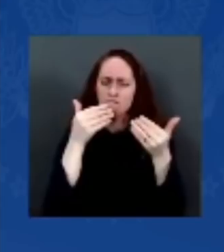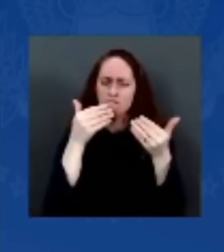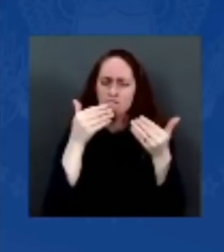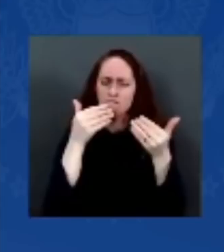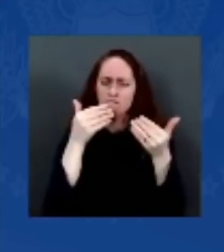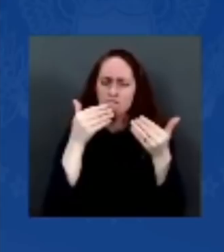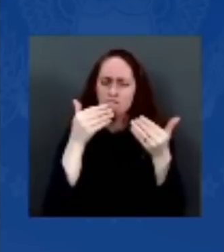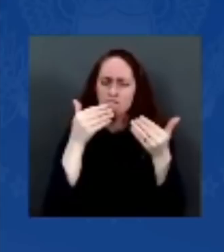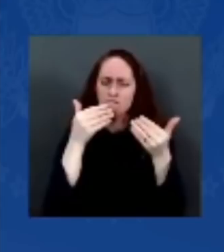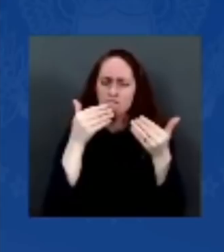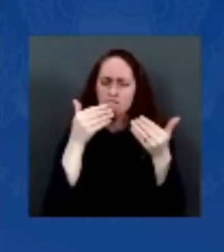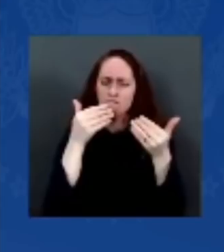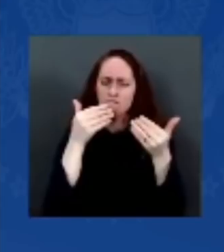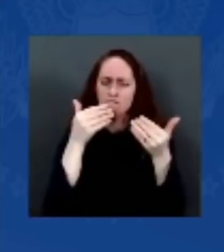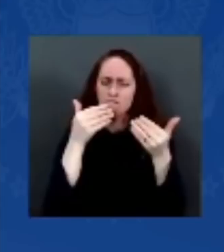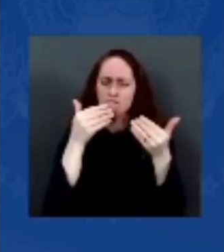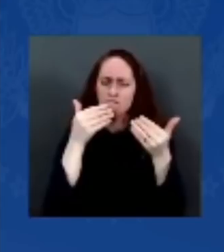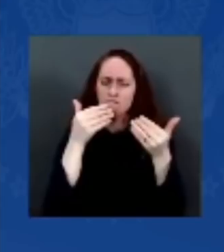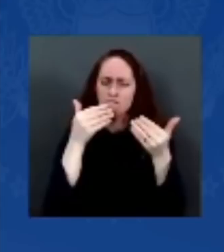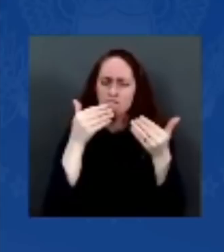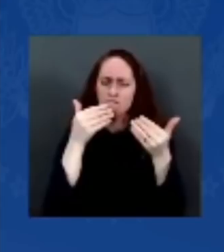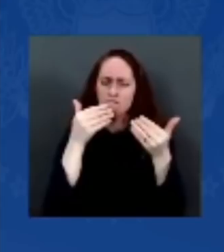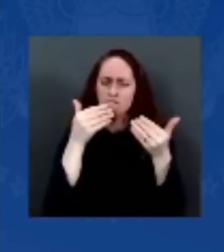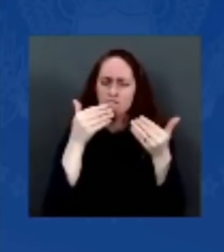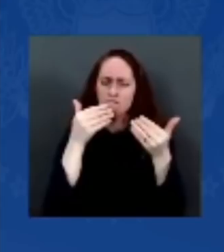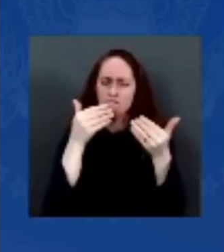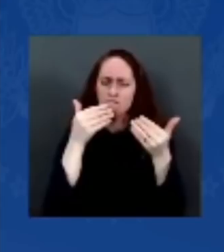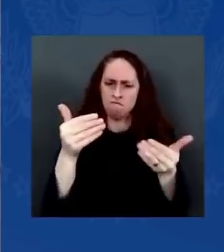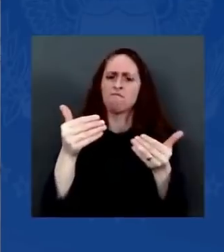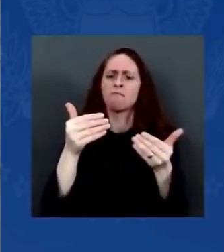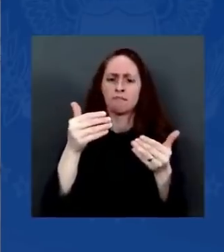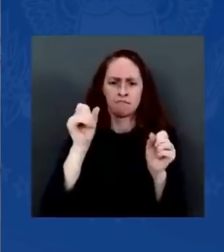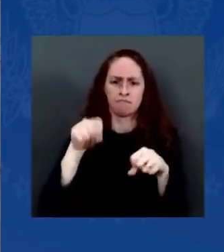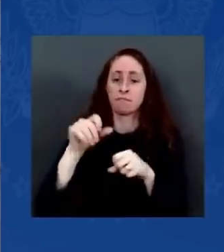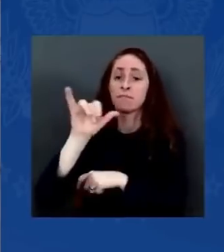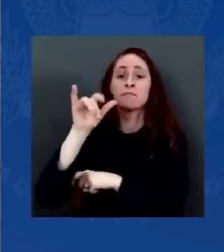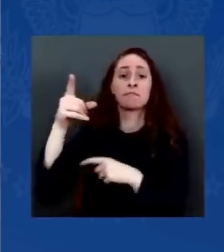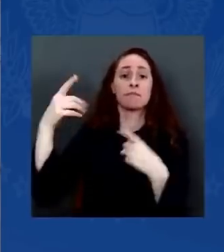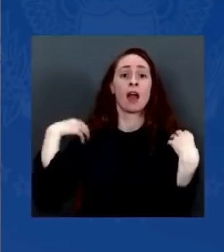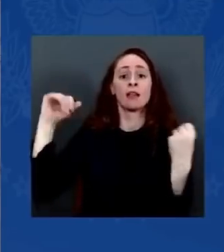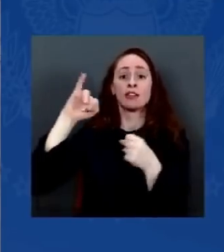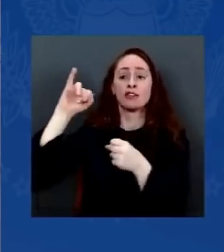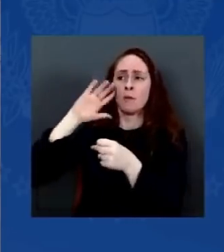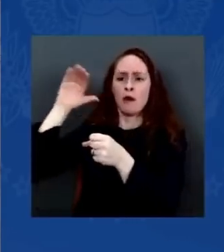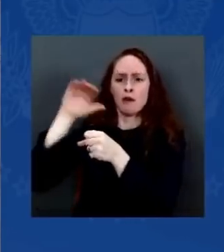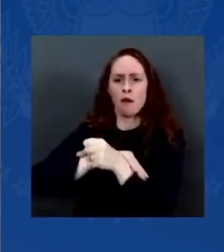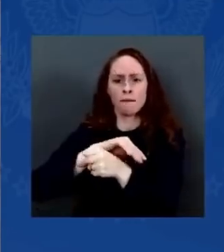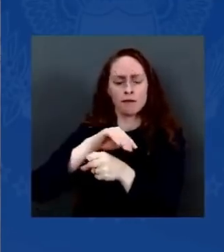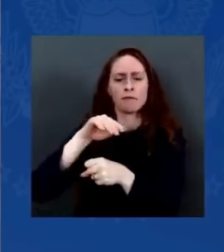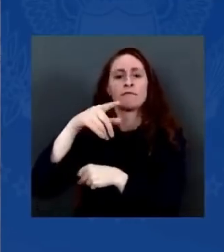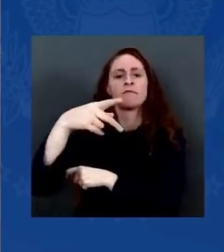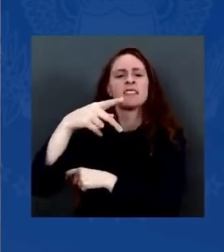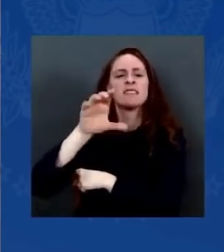that that's coming up. And this will confirm that they are not serious because the number is paltry. But starting next month,